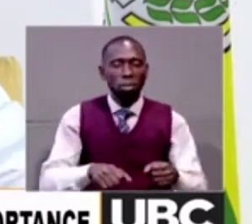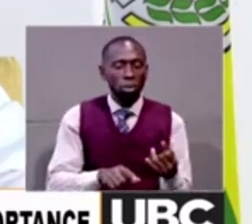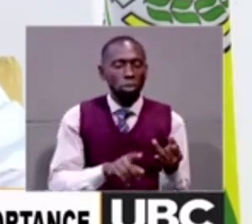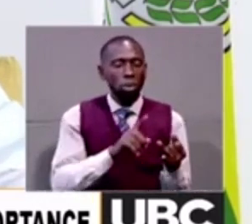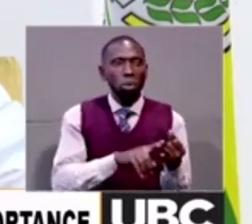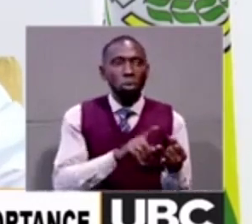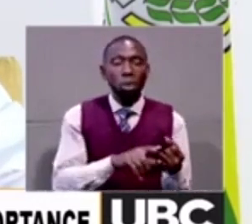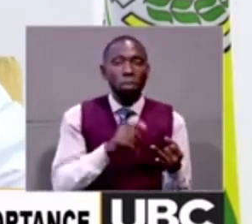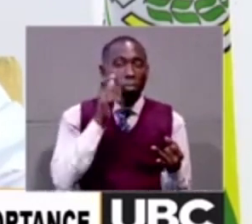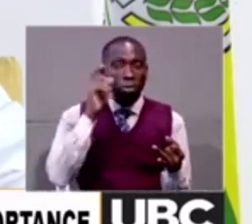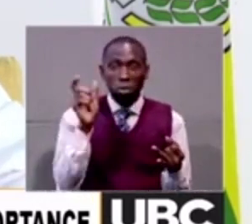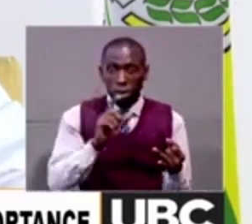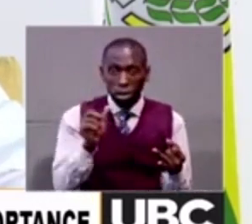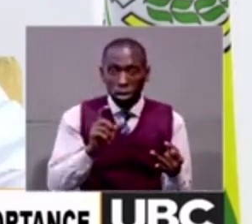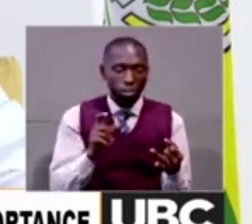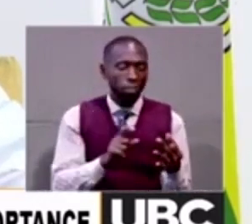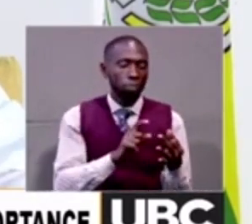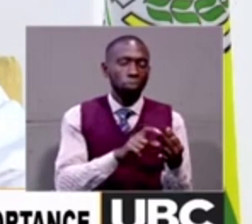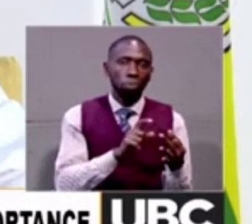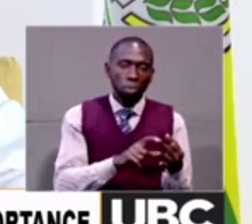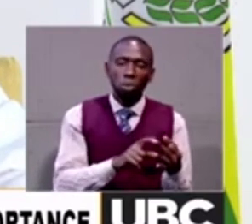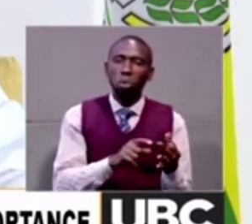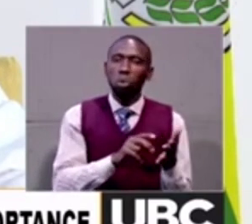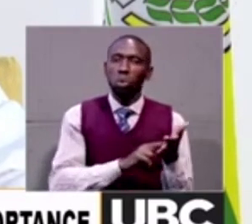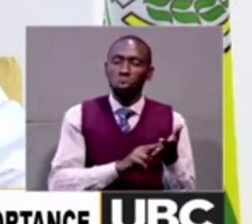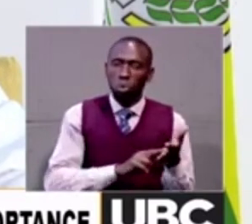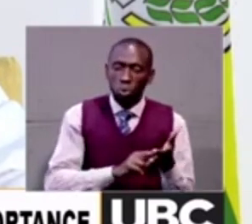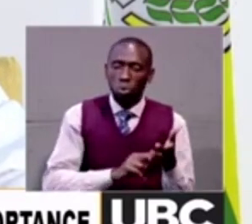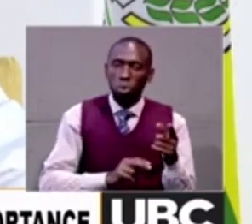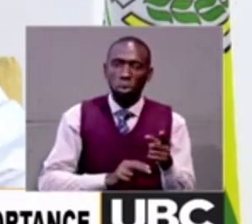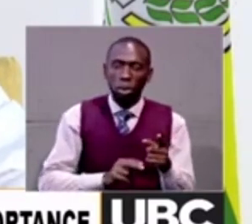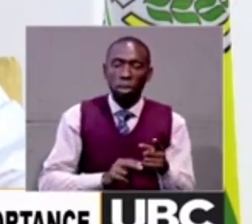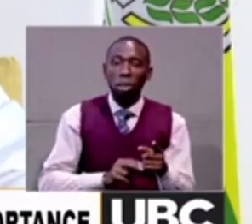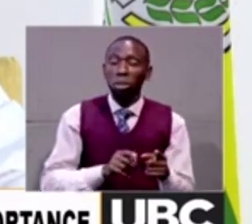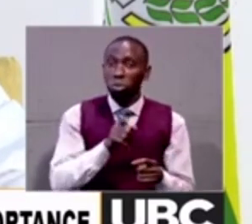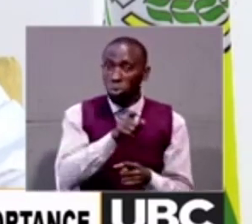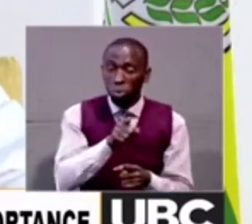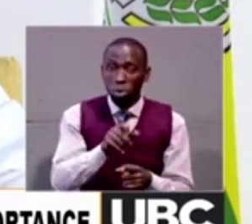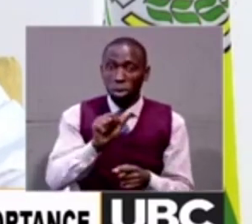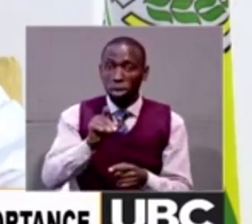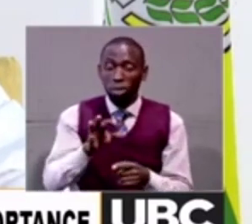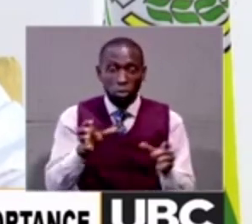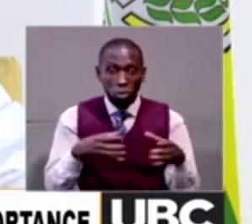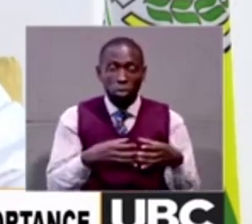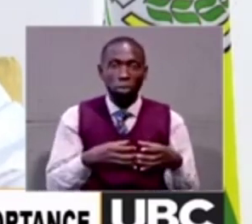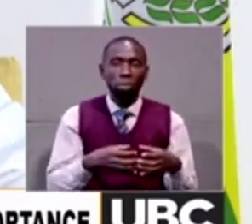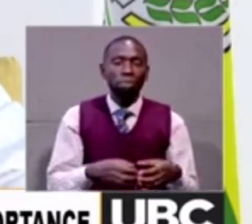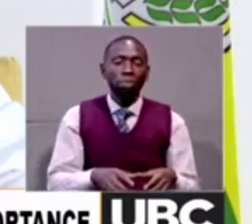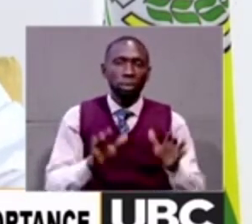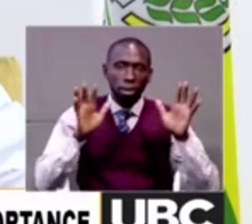two, be vigilant. Number three, you, the terrorists, get out and stop